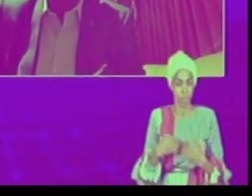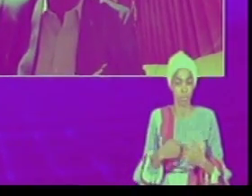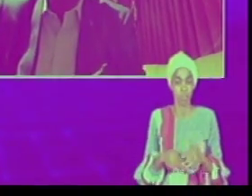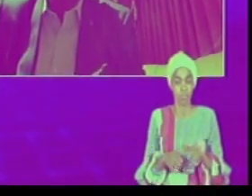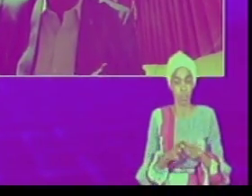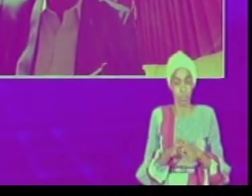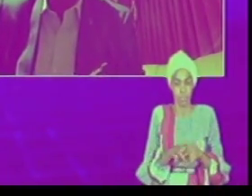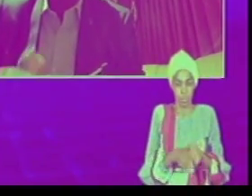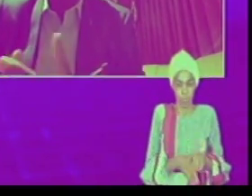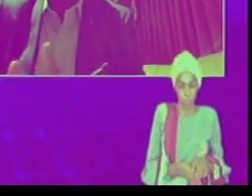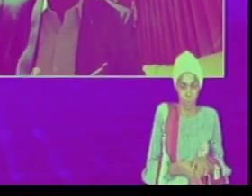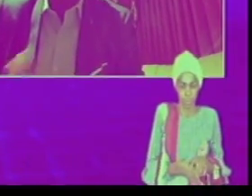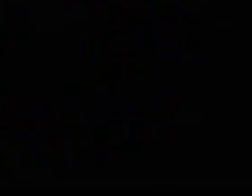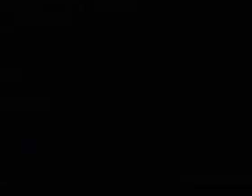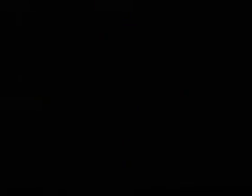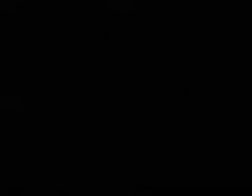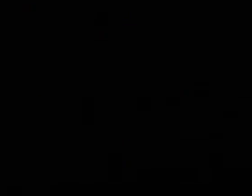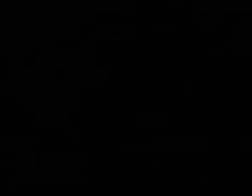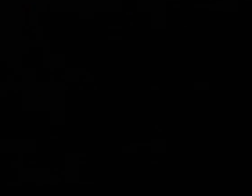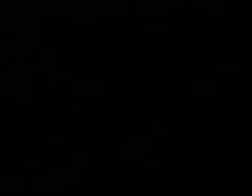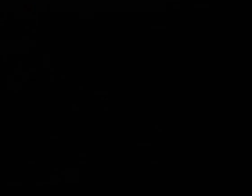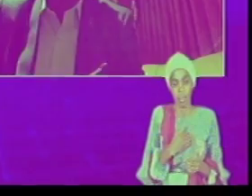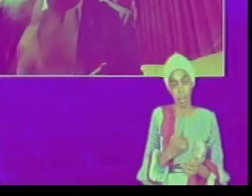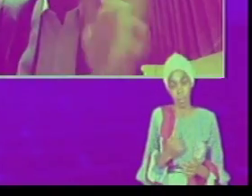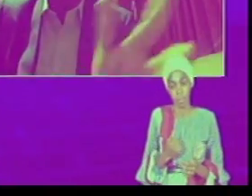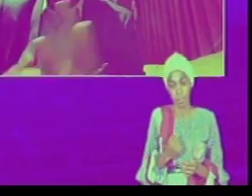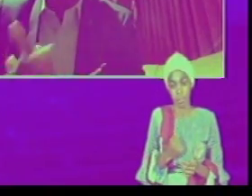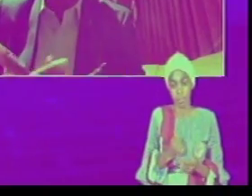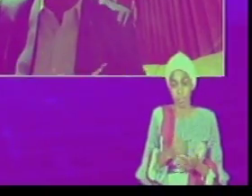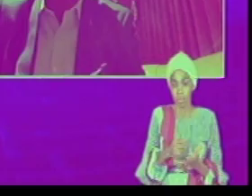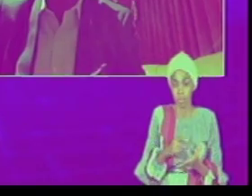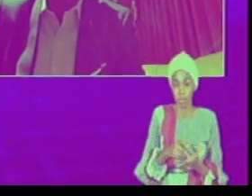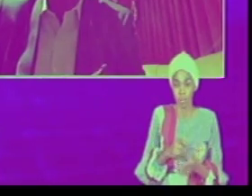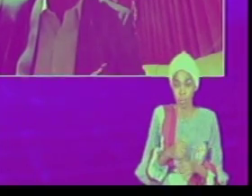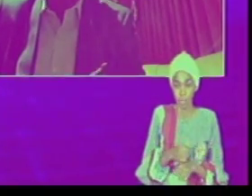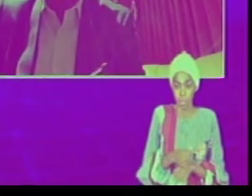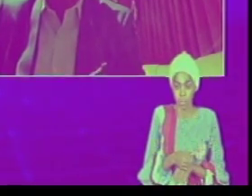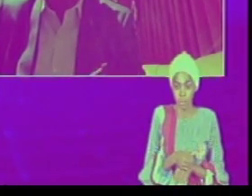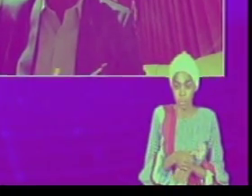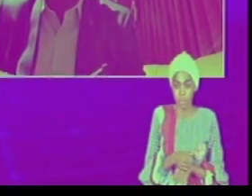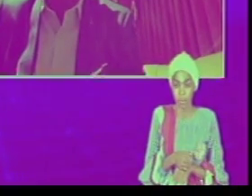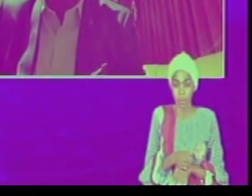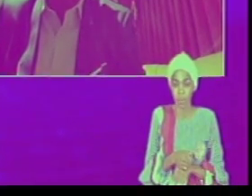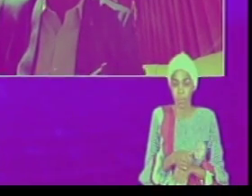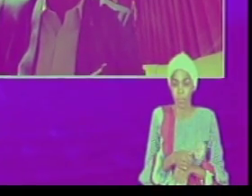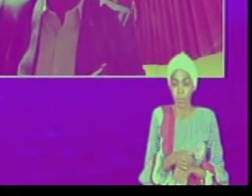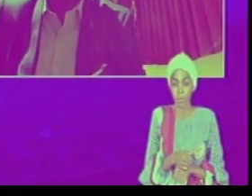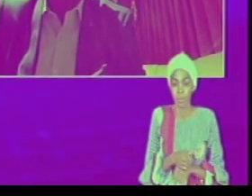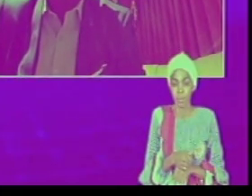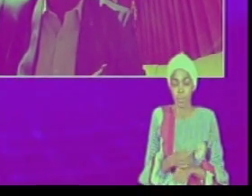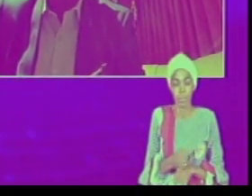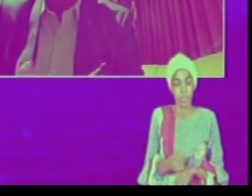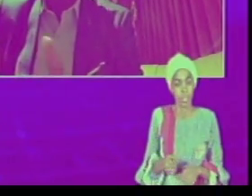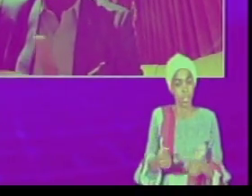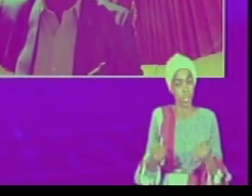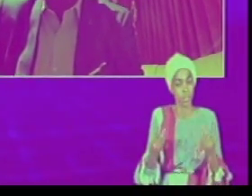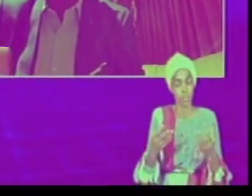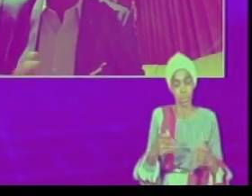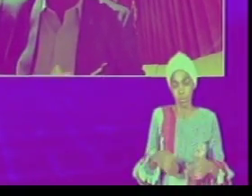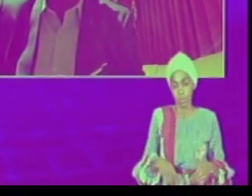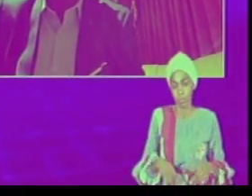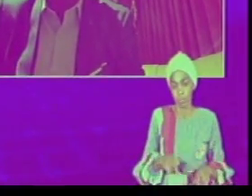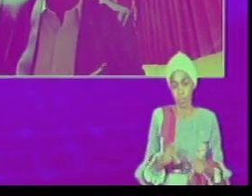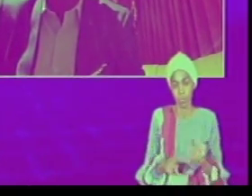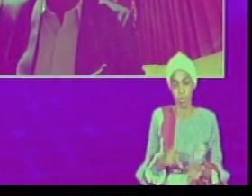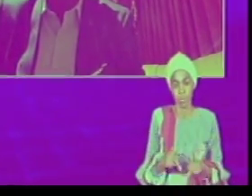unhappiness, and a lot of unholy influences from so-called influencers and other people in their lives. In other parts